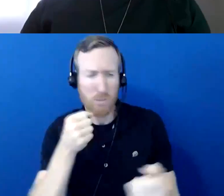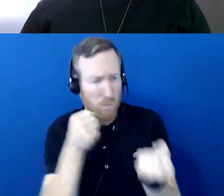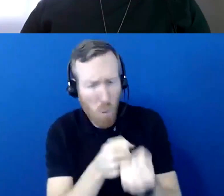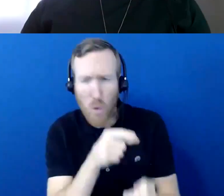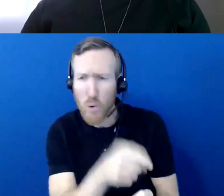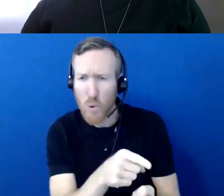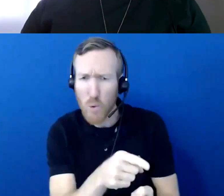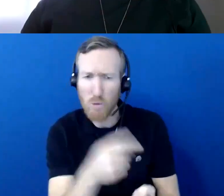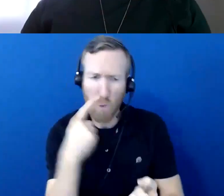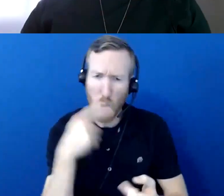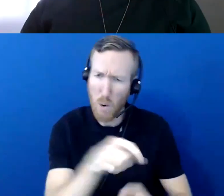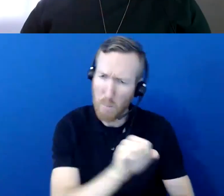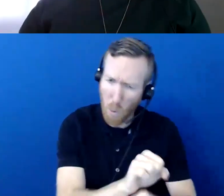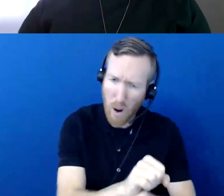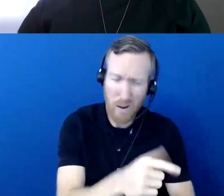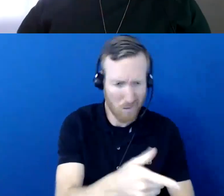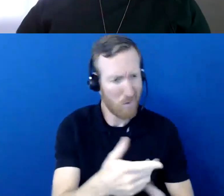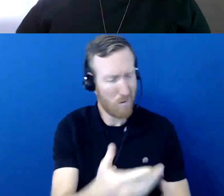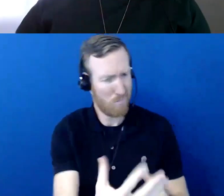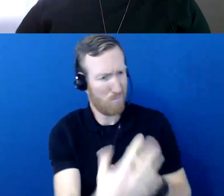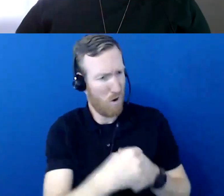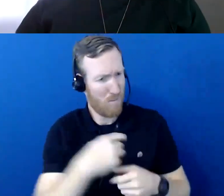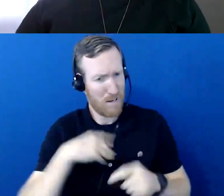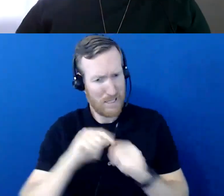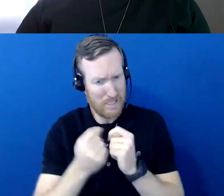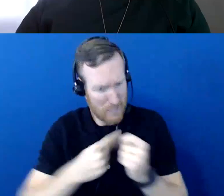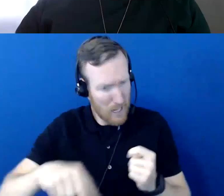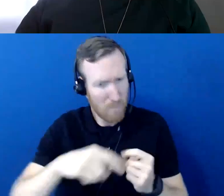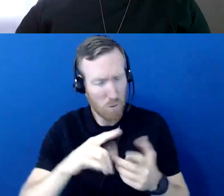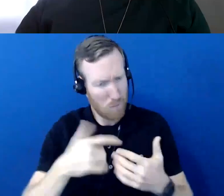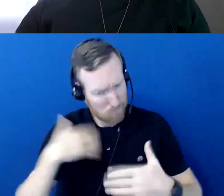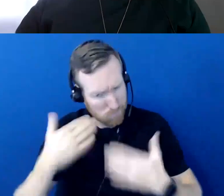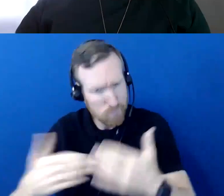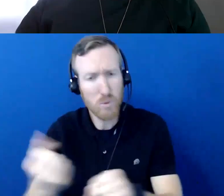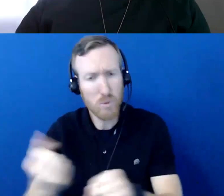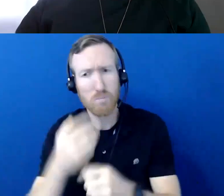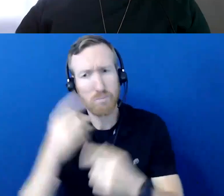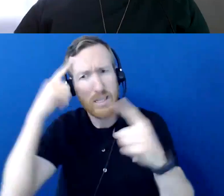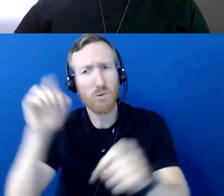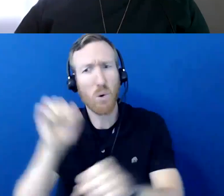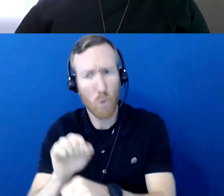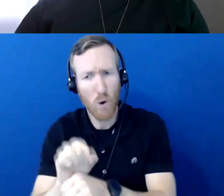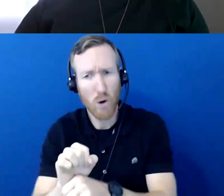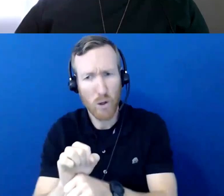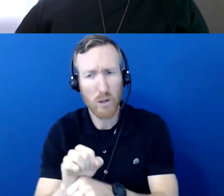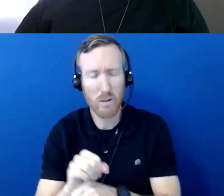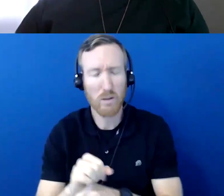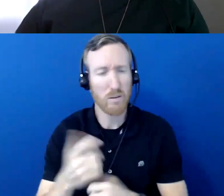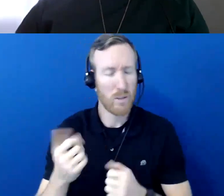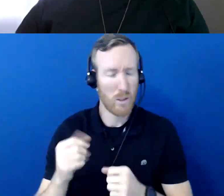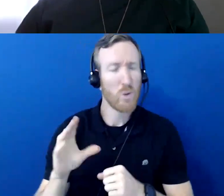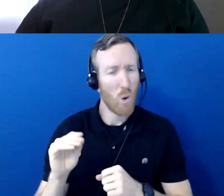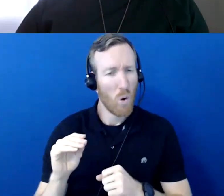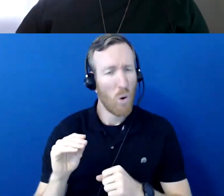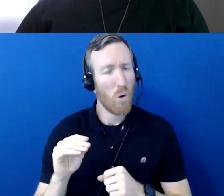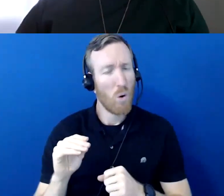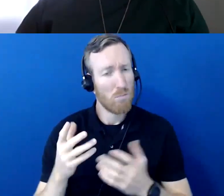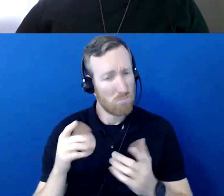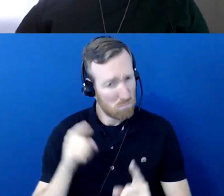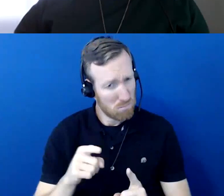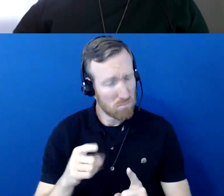my employee, as a member of my team, so we can do the best work that we can to deliver on our mandate. So